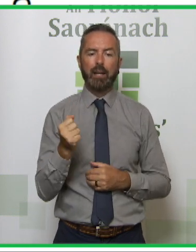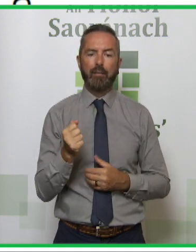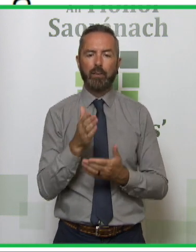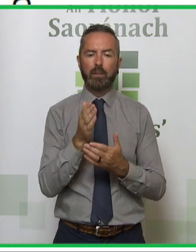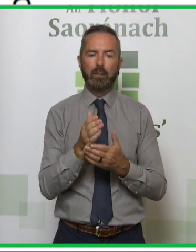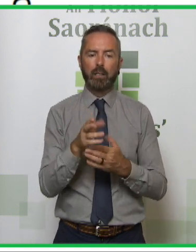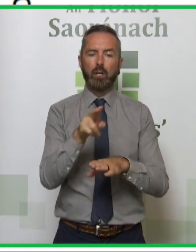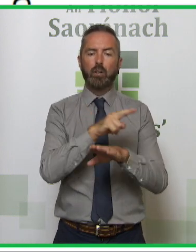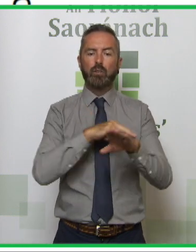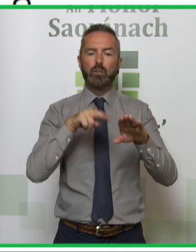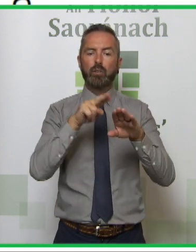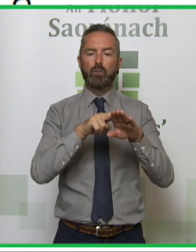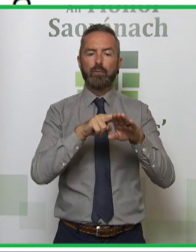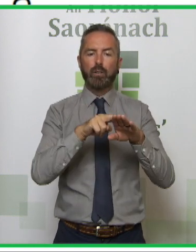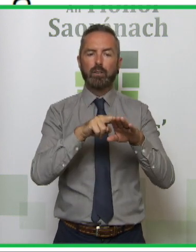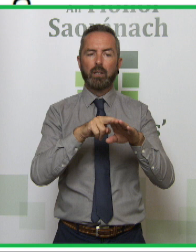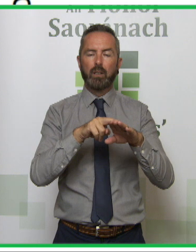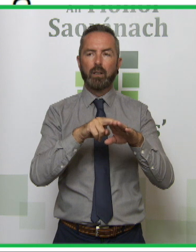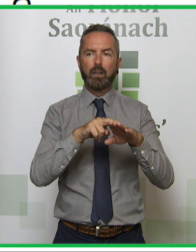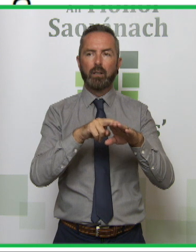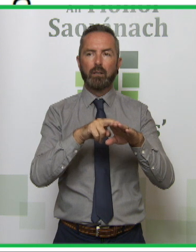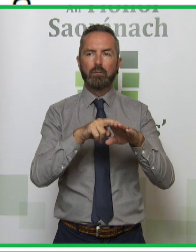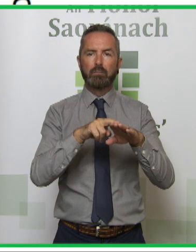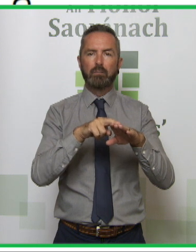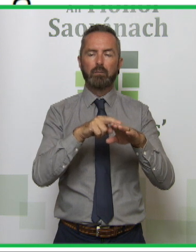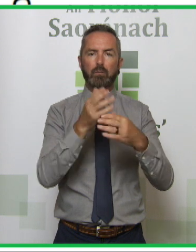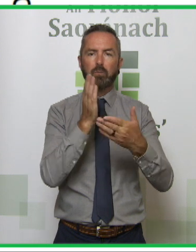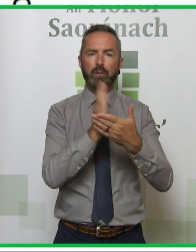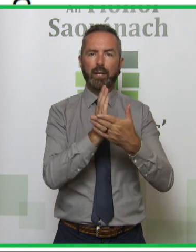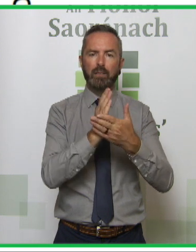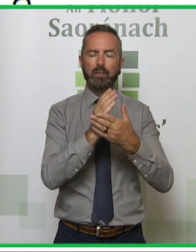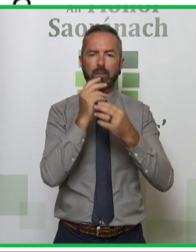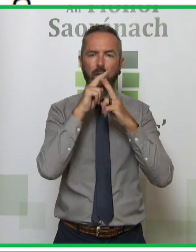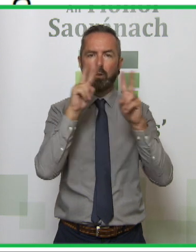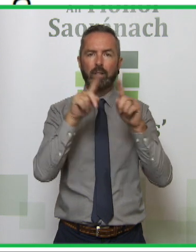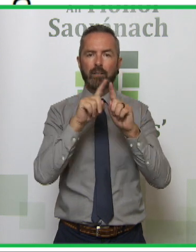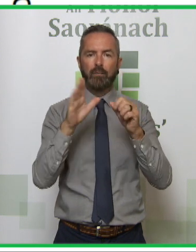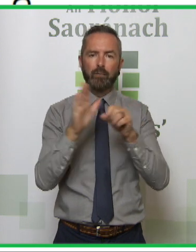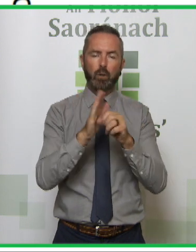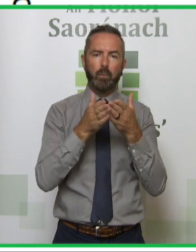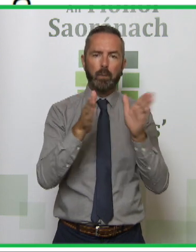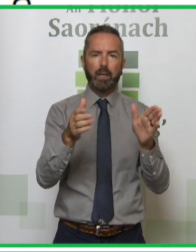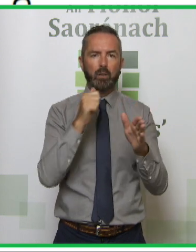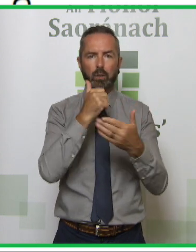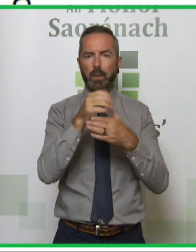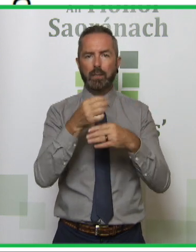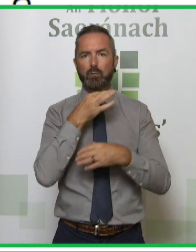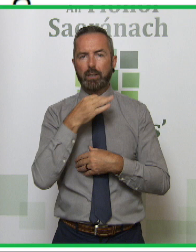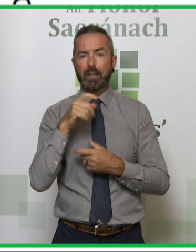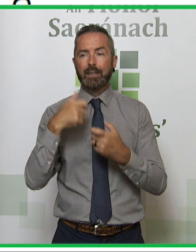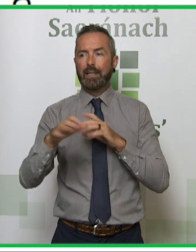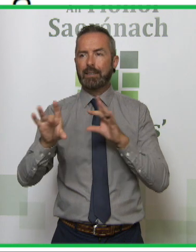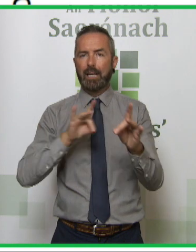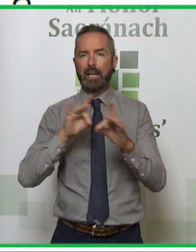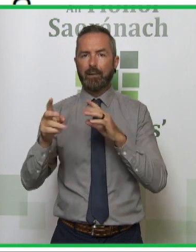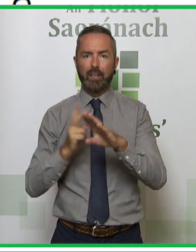universal prevention. That's any prevention activities that look at a whole population, so it doesn't differentiate based on risk. Then we have selective interventions, which would